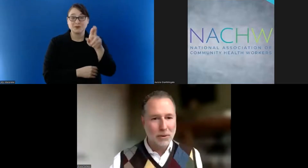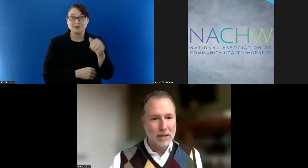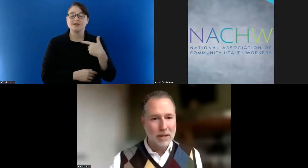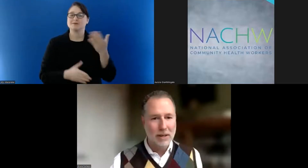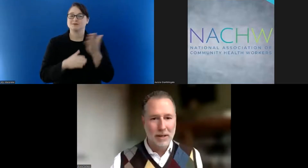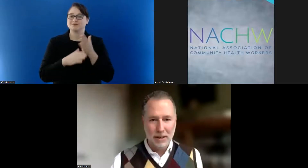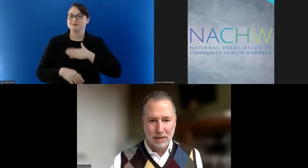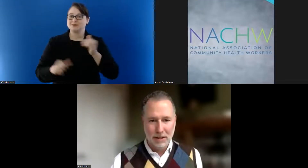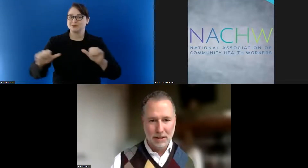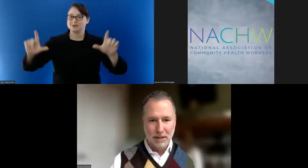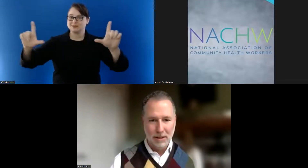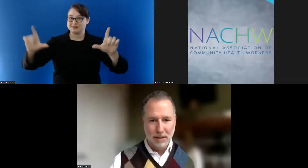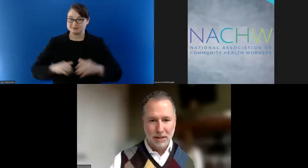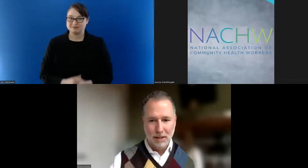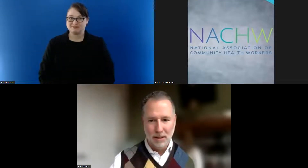screen.